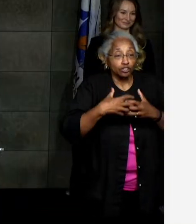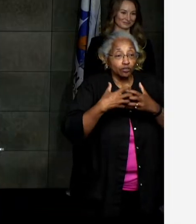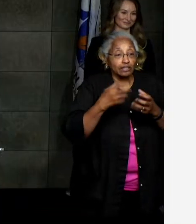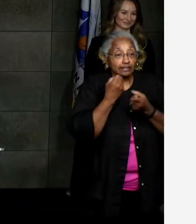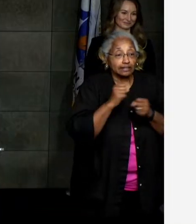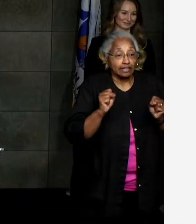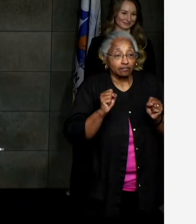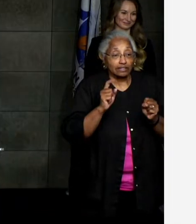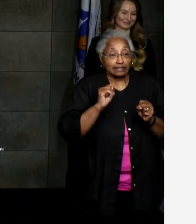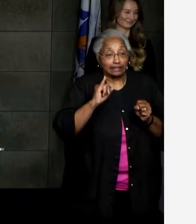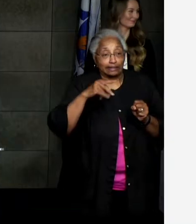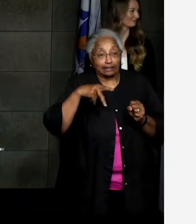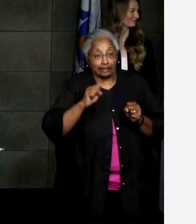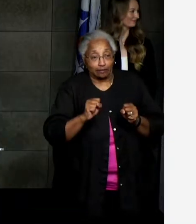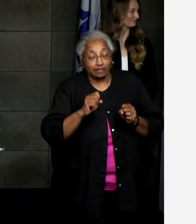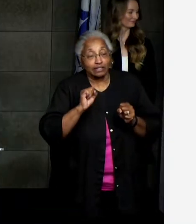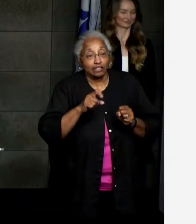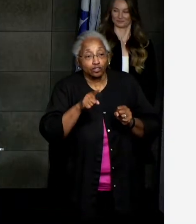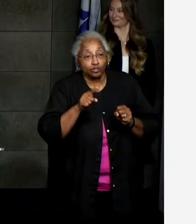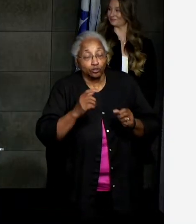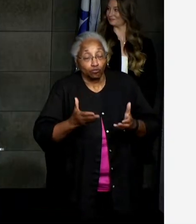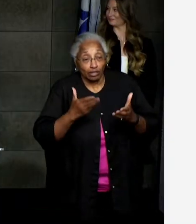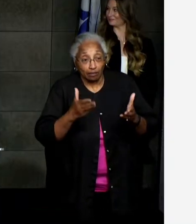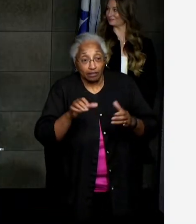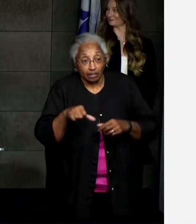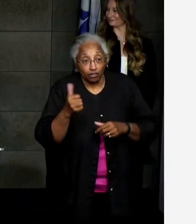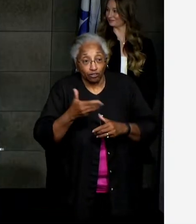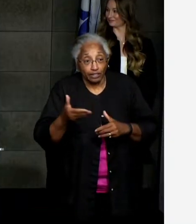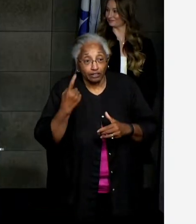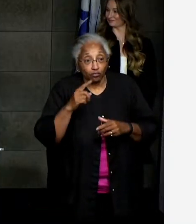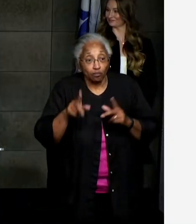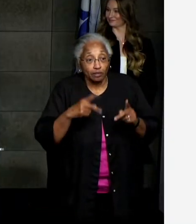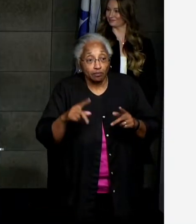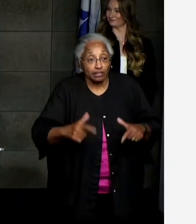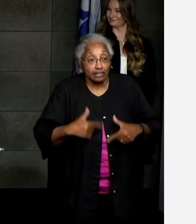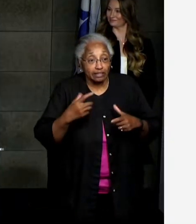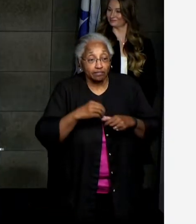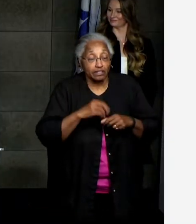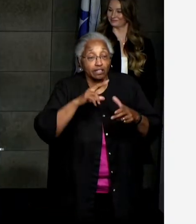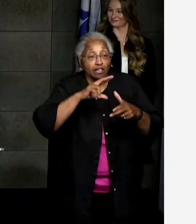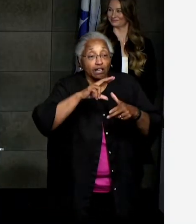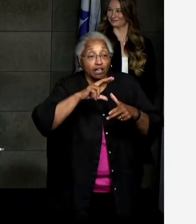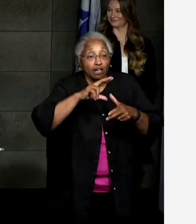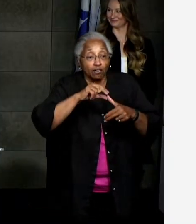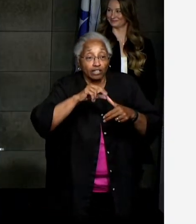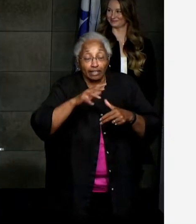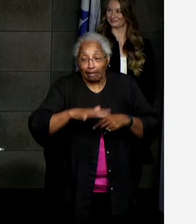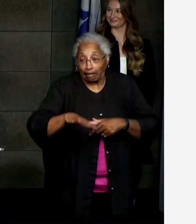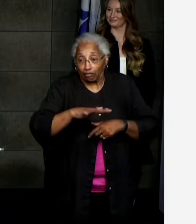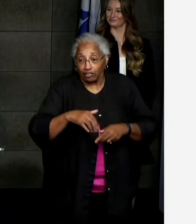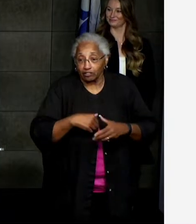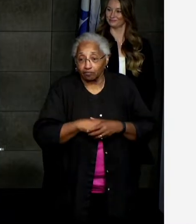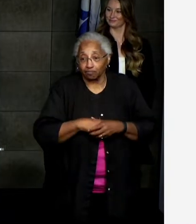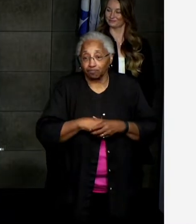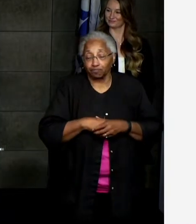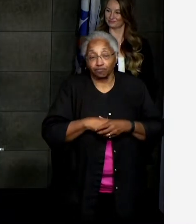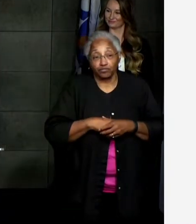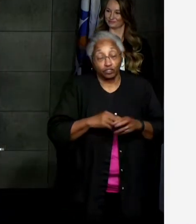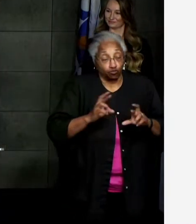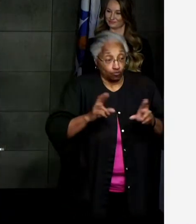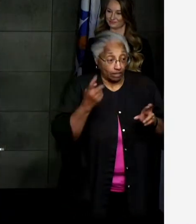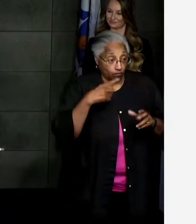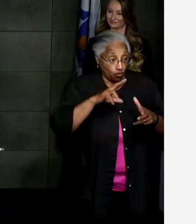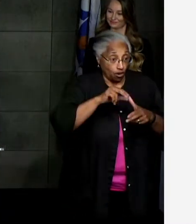any other specific preparation recommendations for people living in hurricane-prone areas? Getting ready for